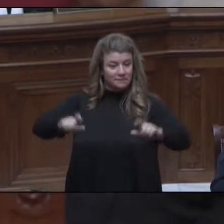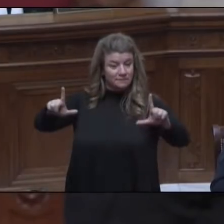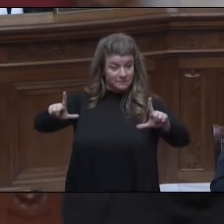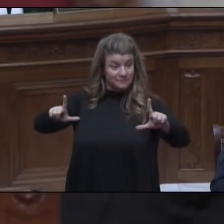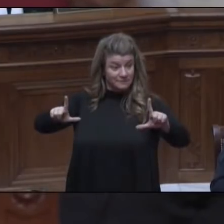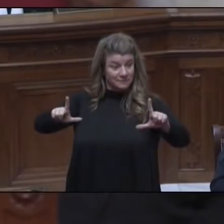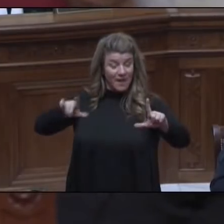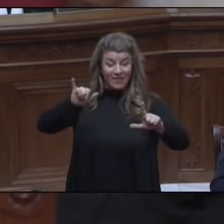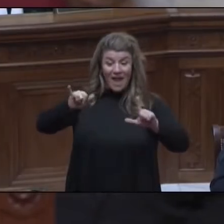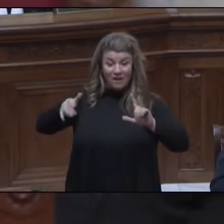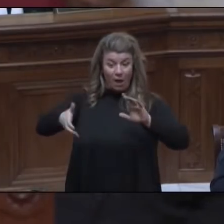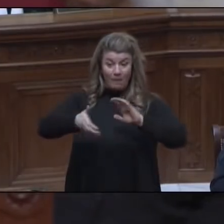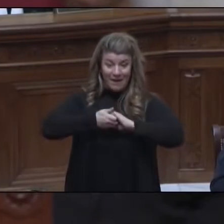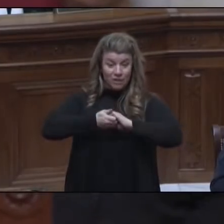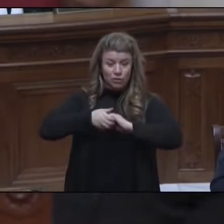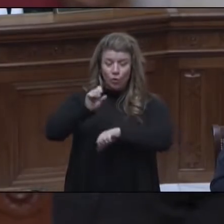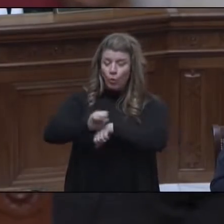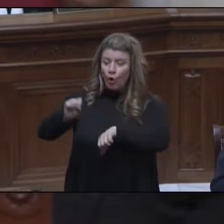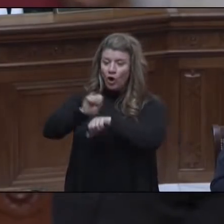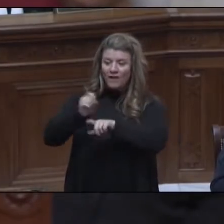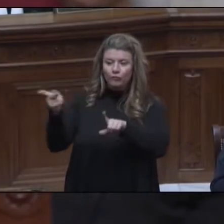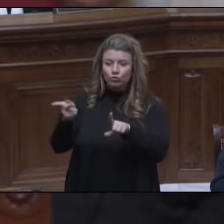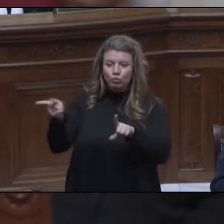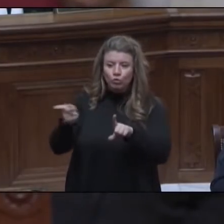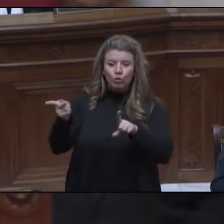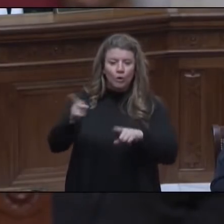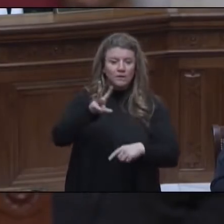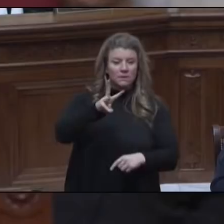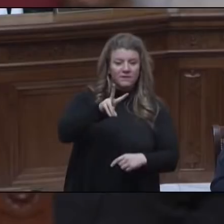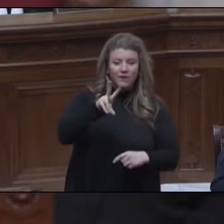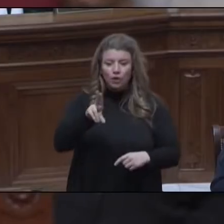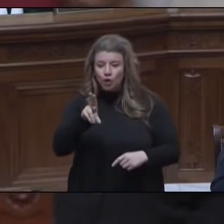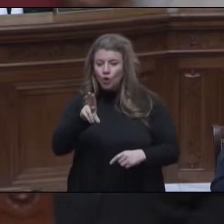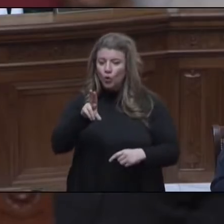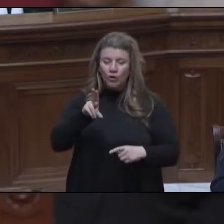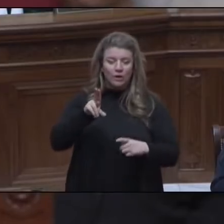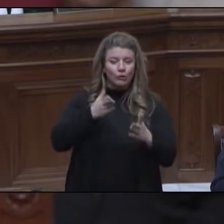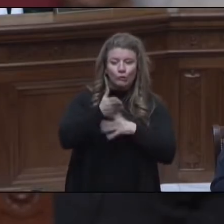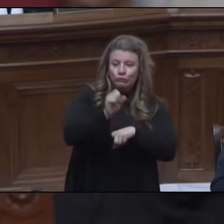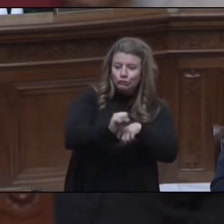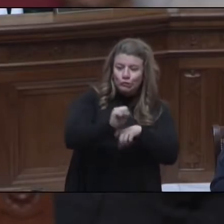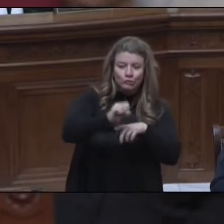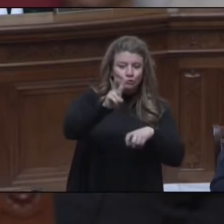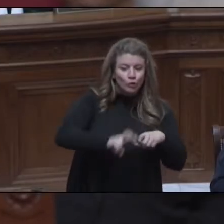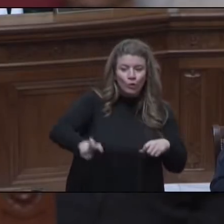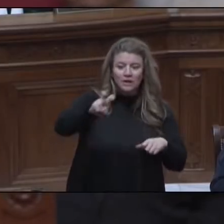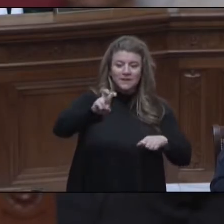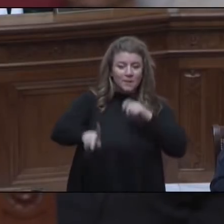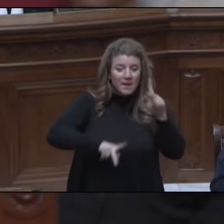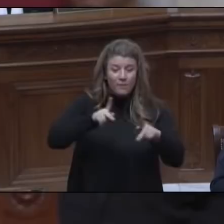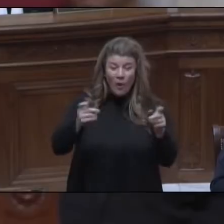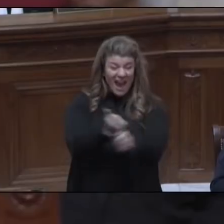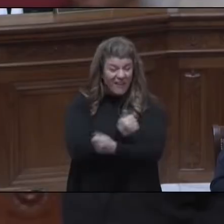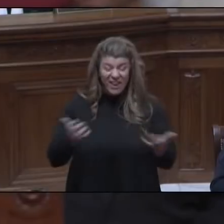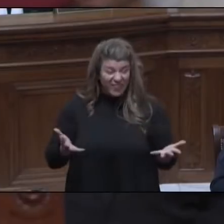Through the combination of you guys, through the combination of WVU, through the combination of our tourism folks and everything else,